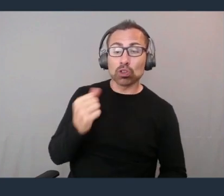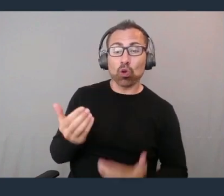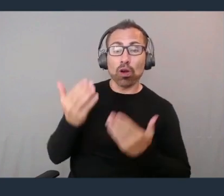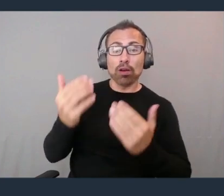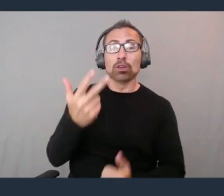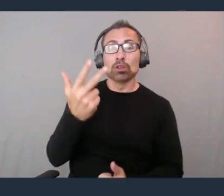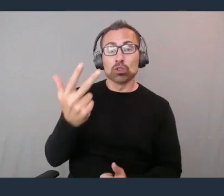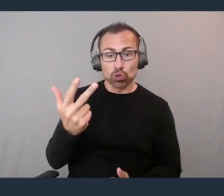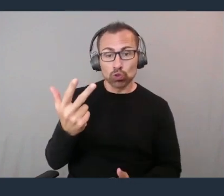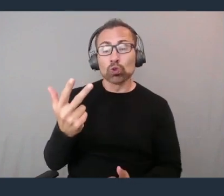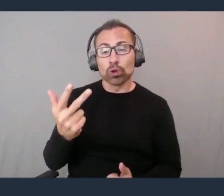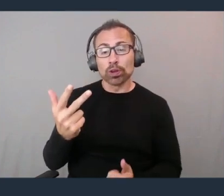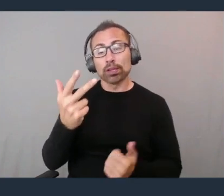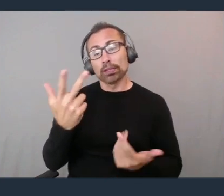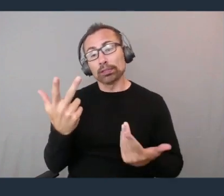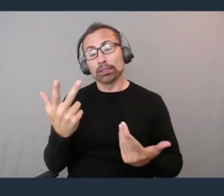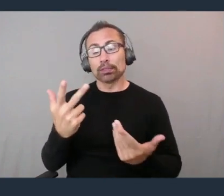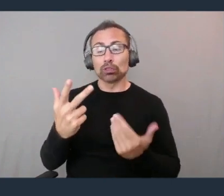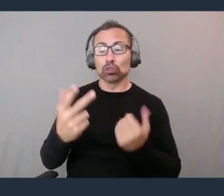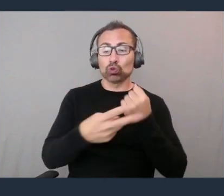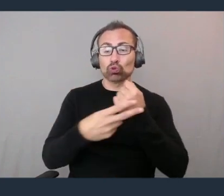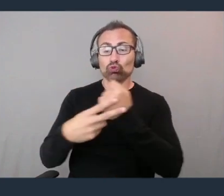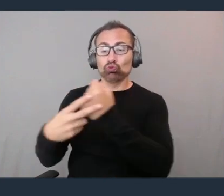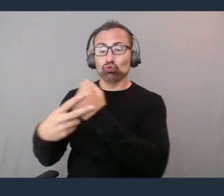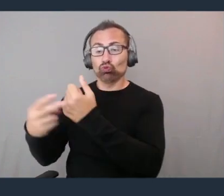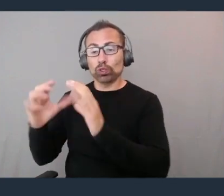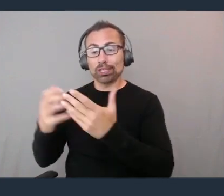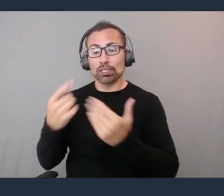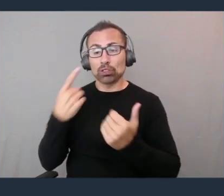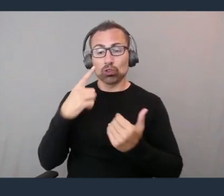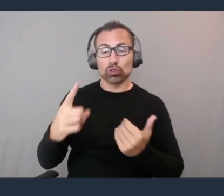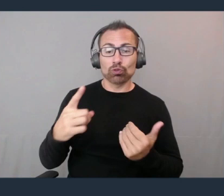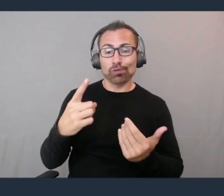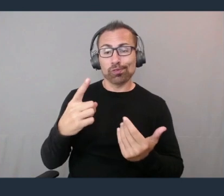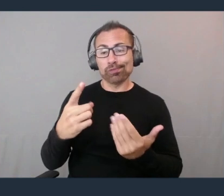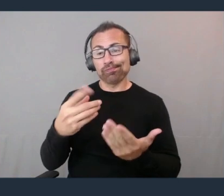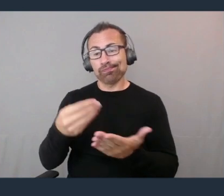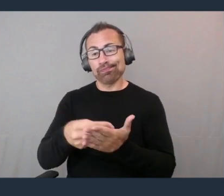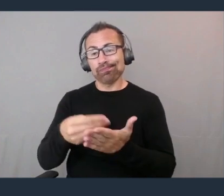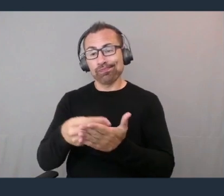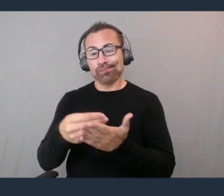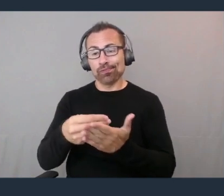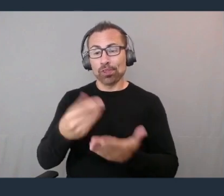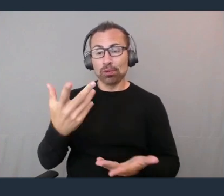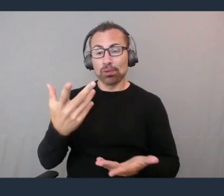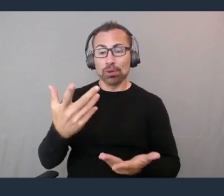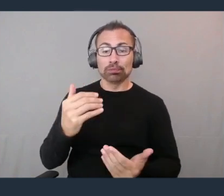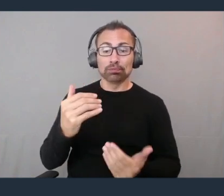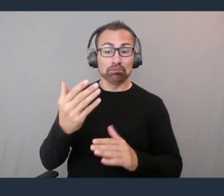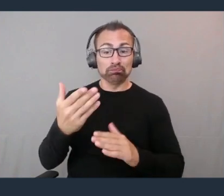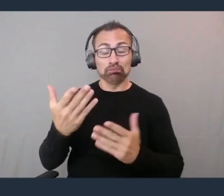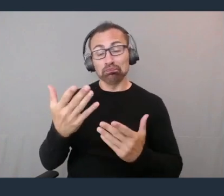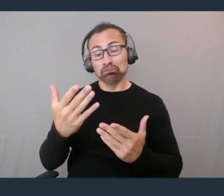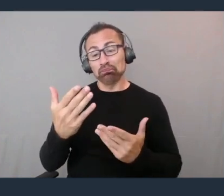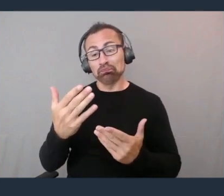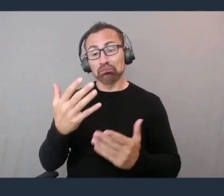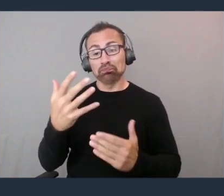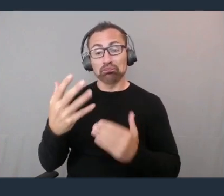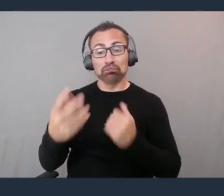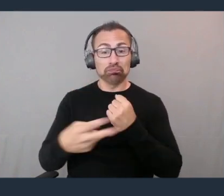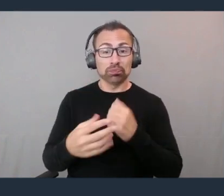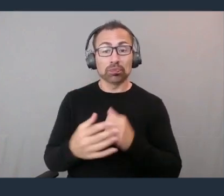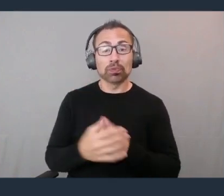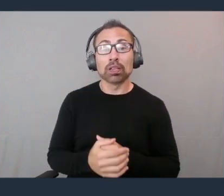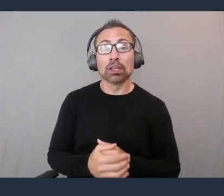classes where you can store your data in an economical manner. Storage costs range from 0.4 of a cent per